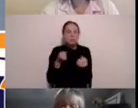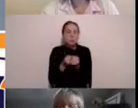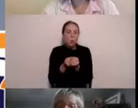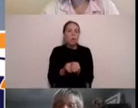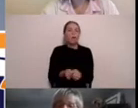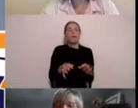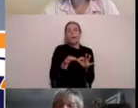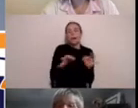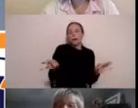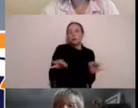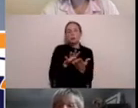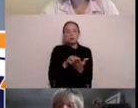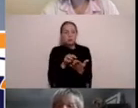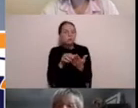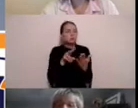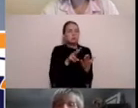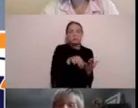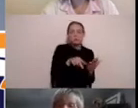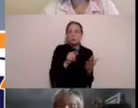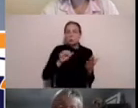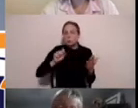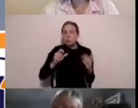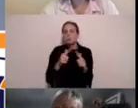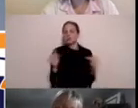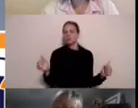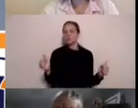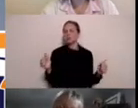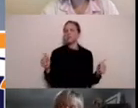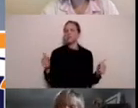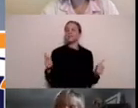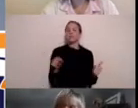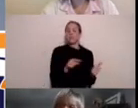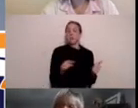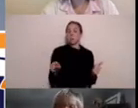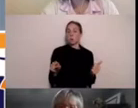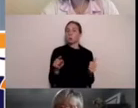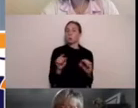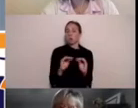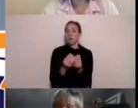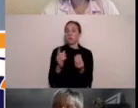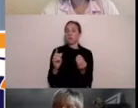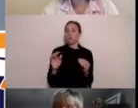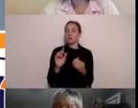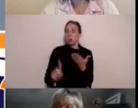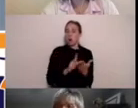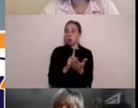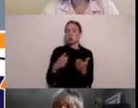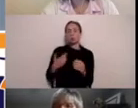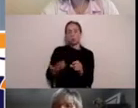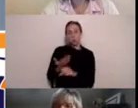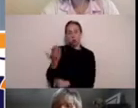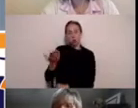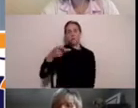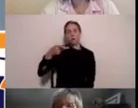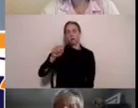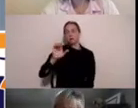tools, and so on. And we've also offered those office hours separately to our Pacific Island EDI